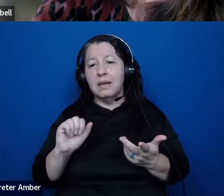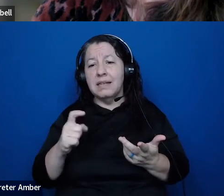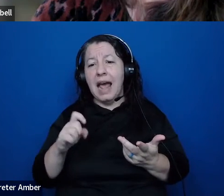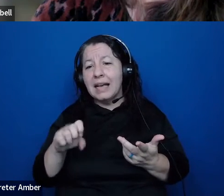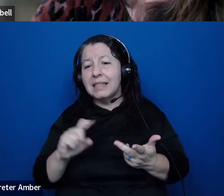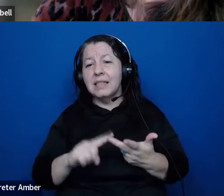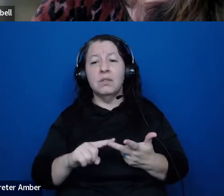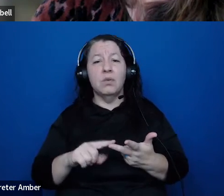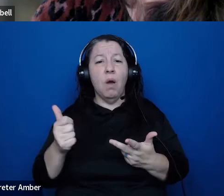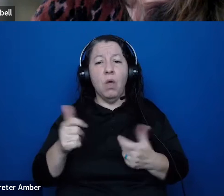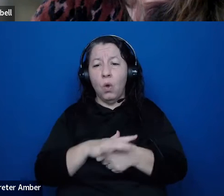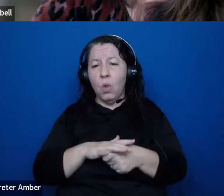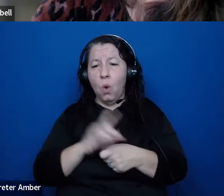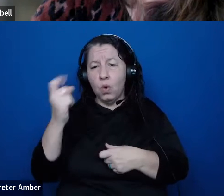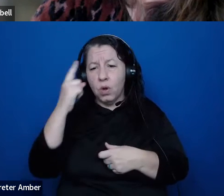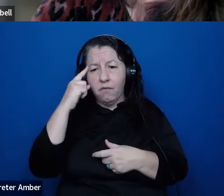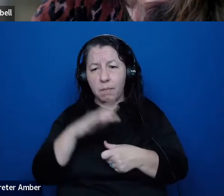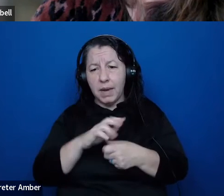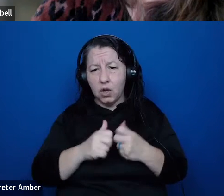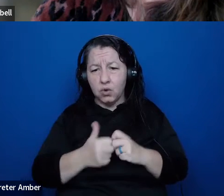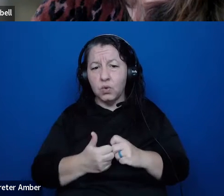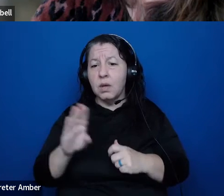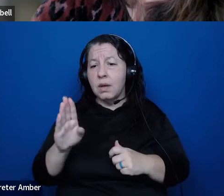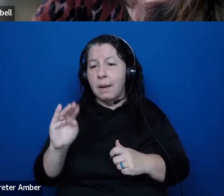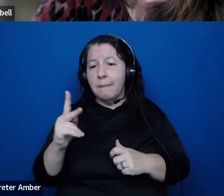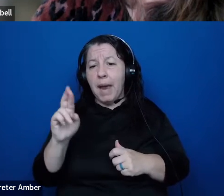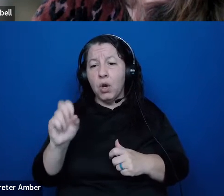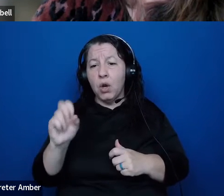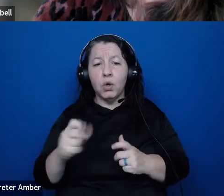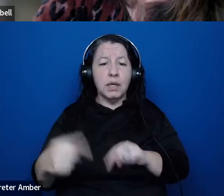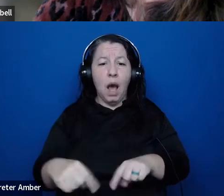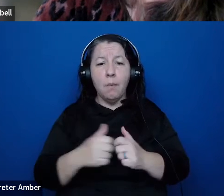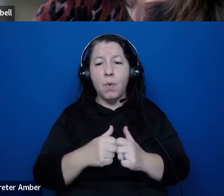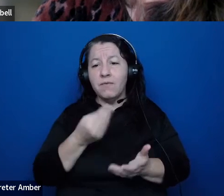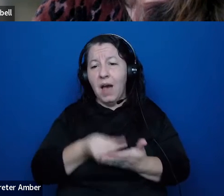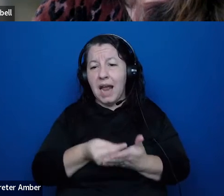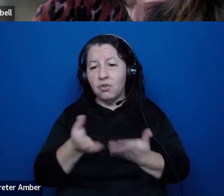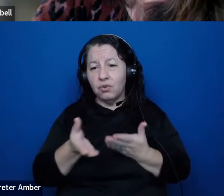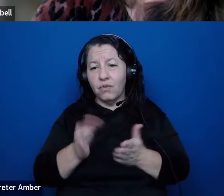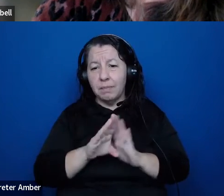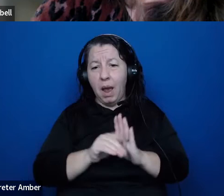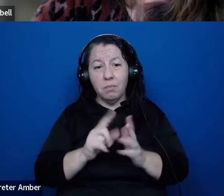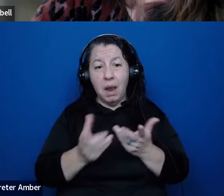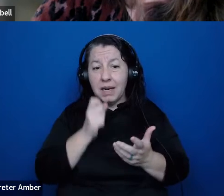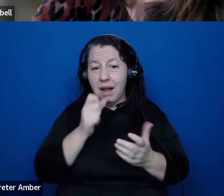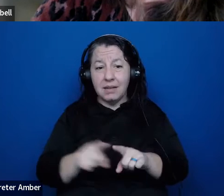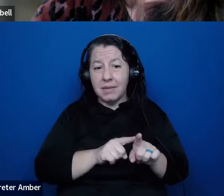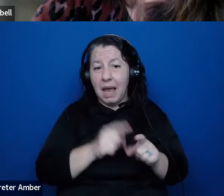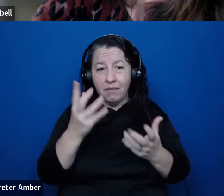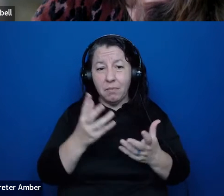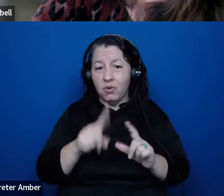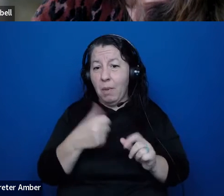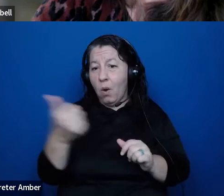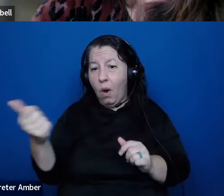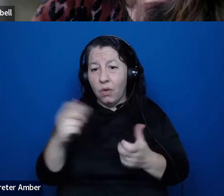issues. Bankers come in with some financial service backgrounds, but maybe not as much information on other issues. This is really a moment